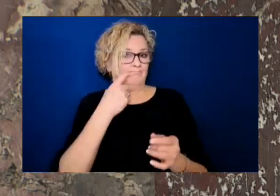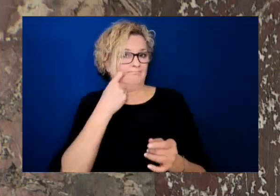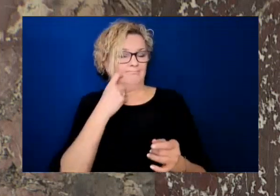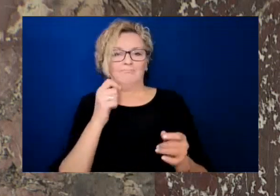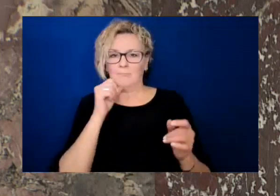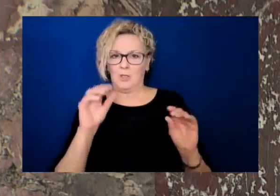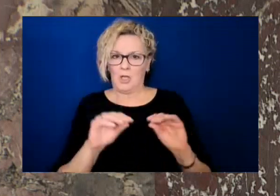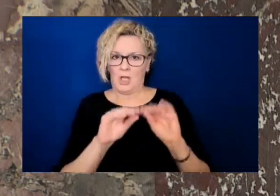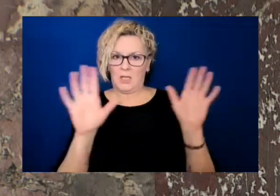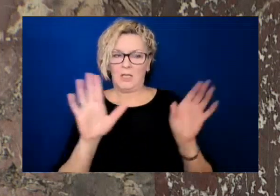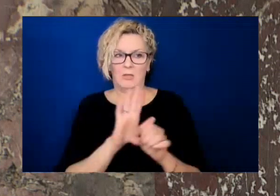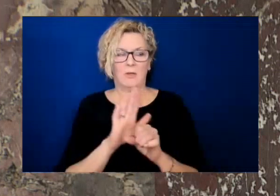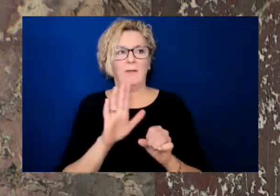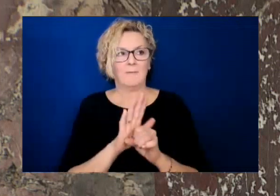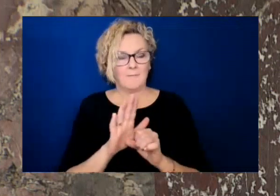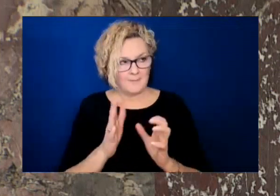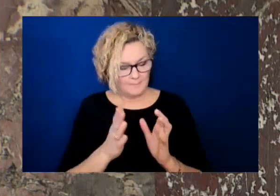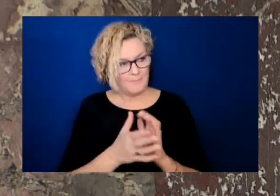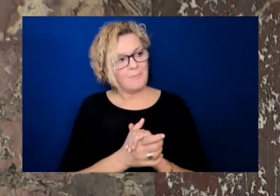I